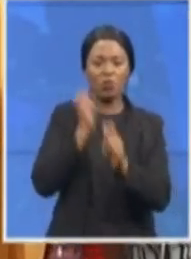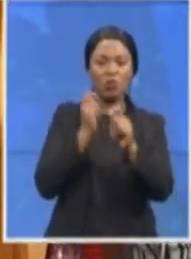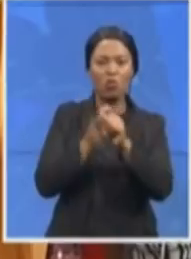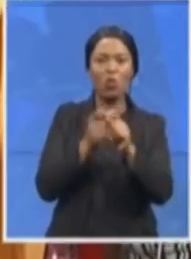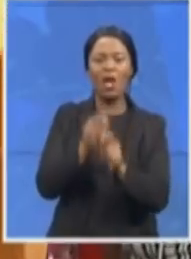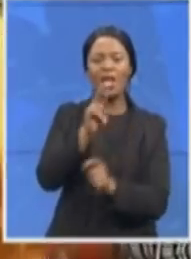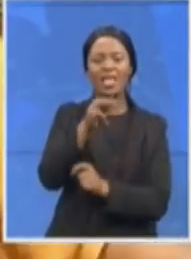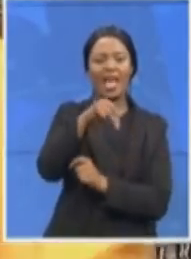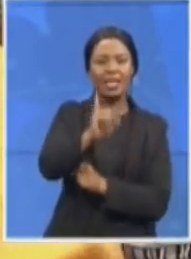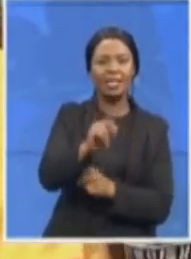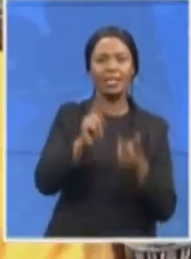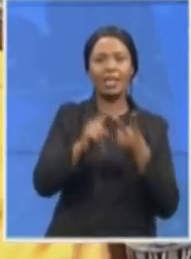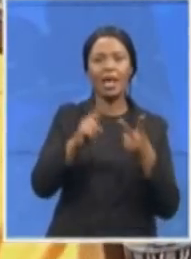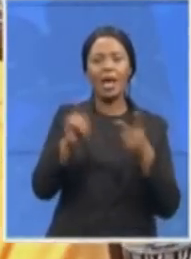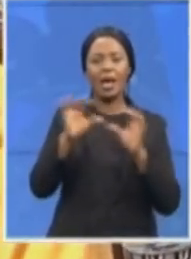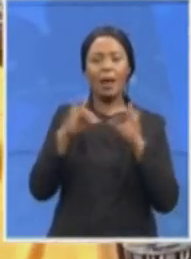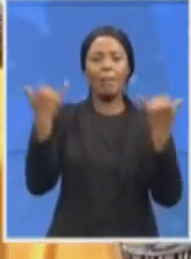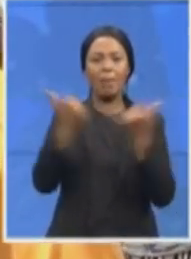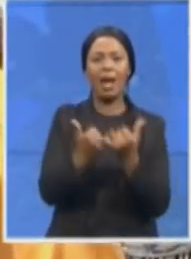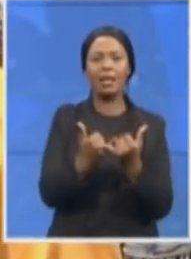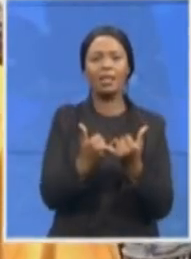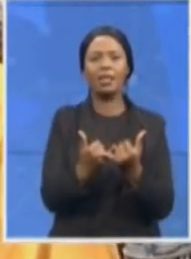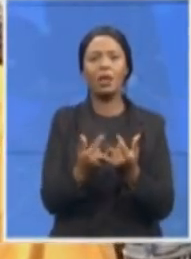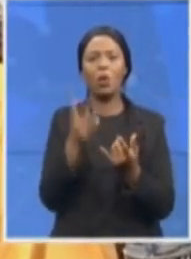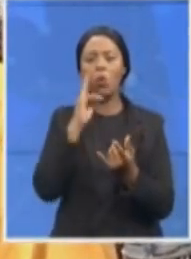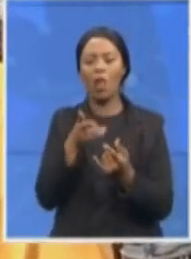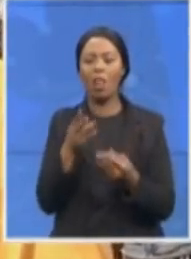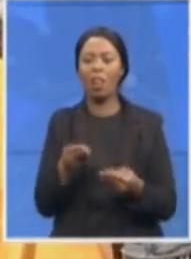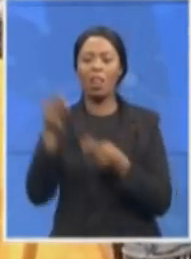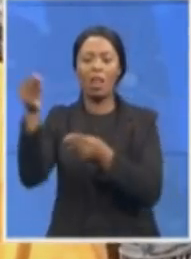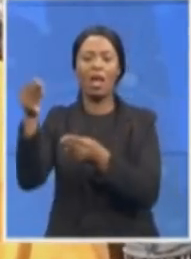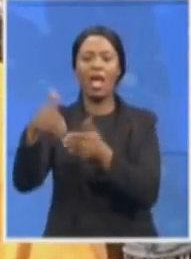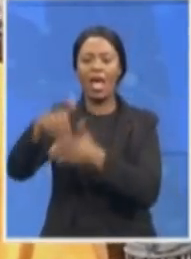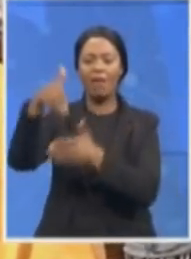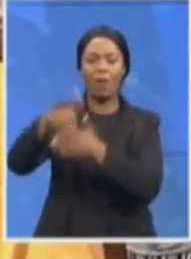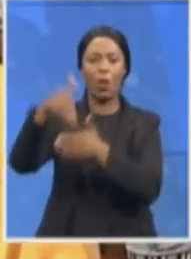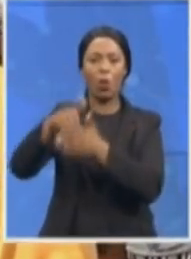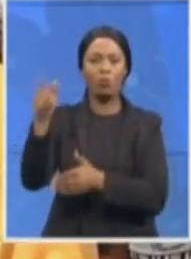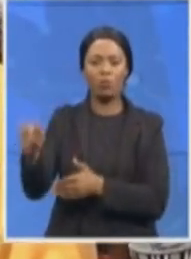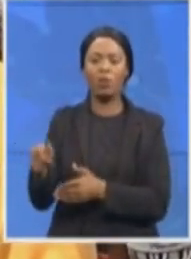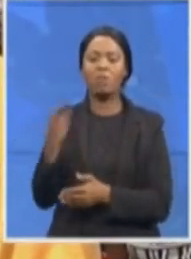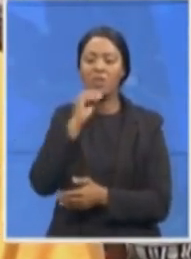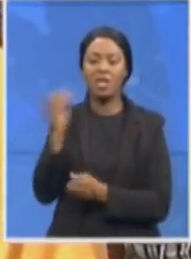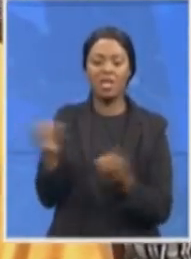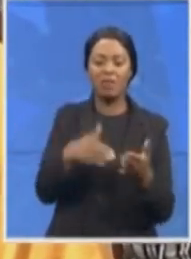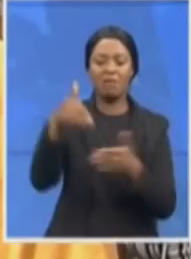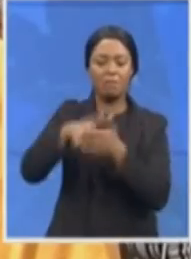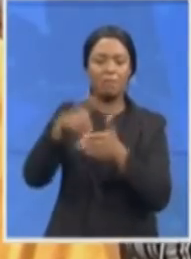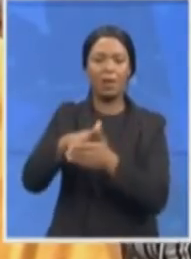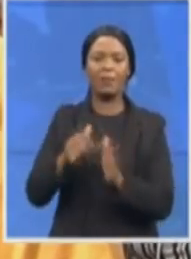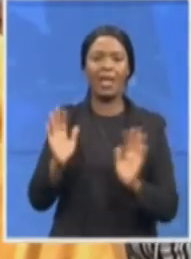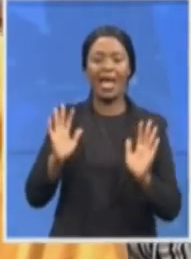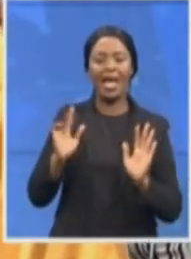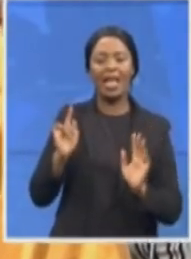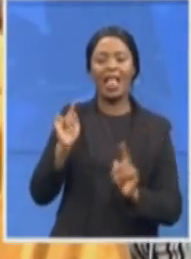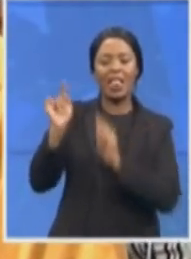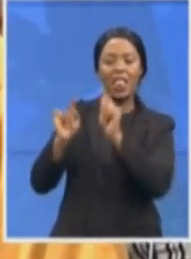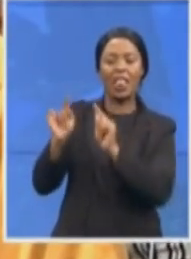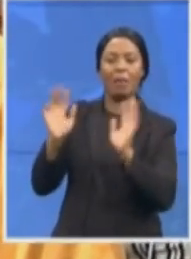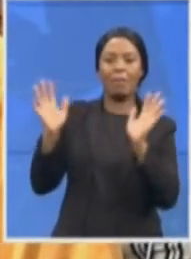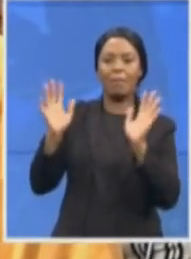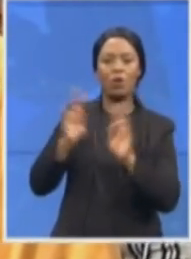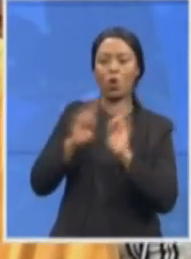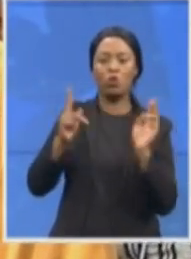there at Slochile. Even today, they take the envelope, Nyati. All right. Obviously, those are allegations that are still untested, and obviously we'd have to get their side